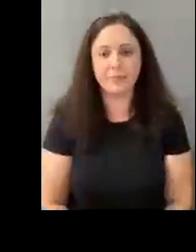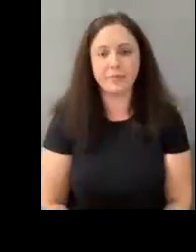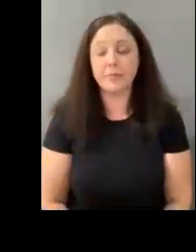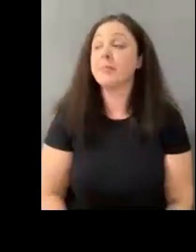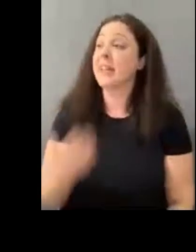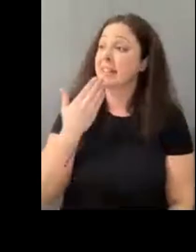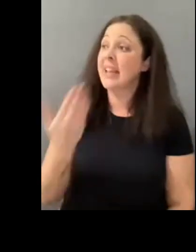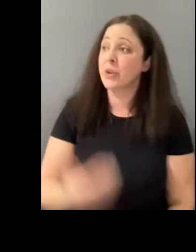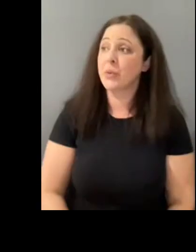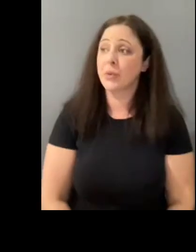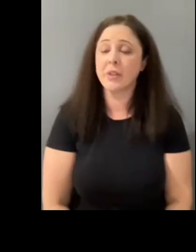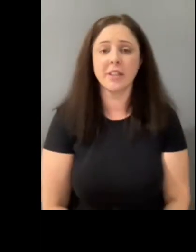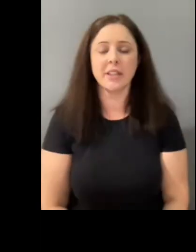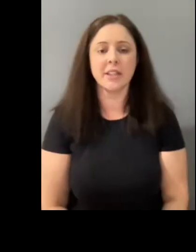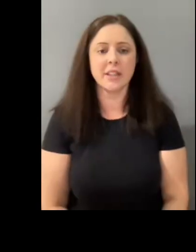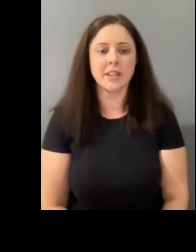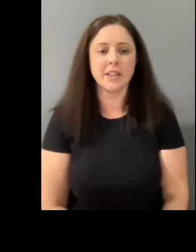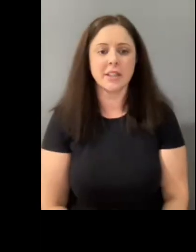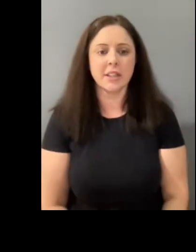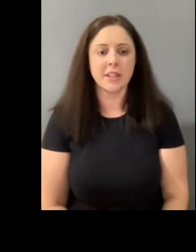Thank you. I